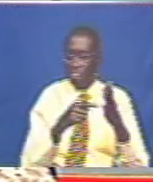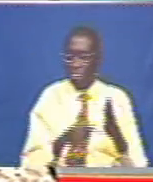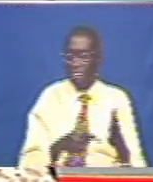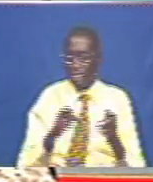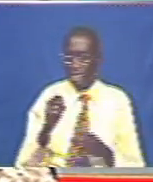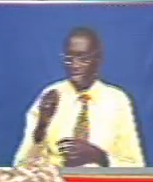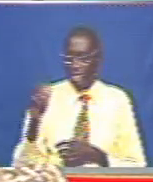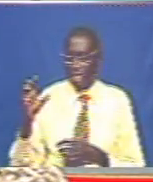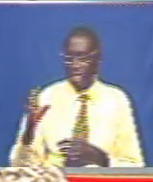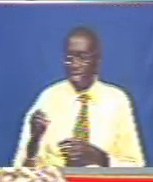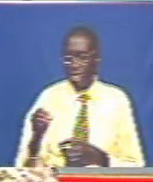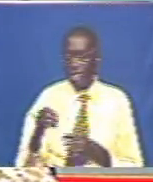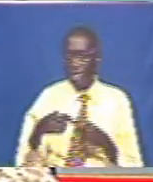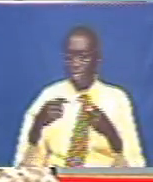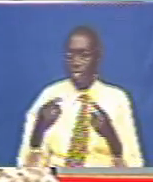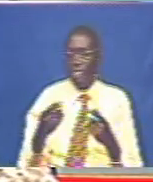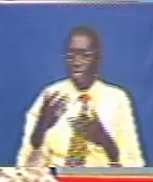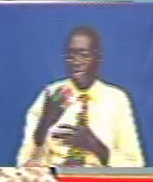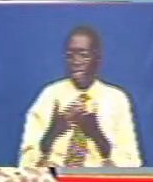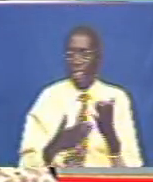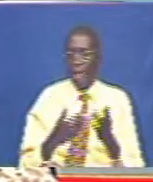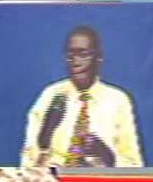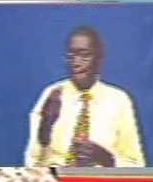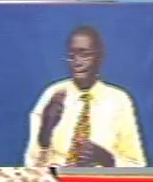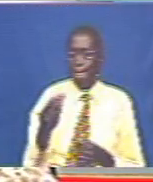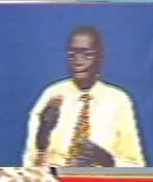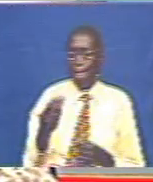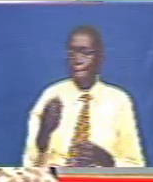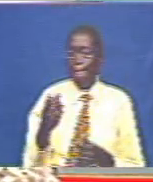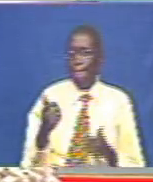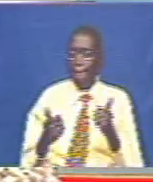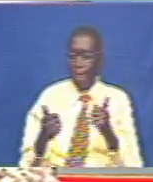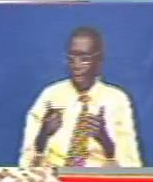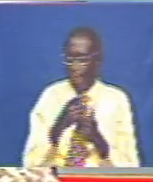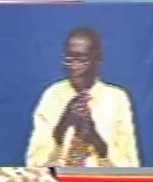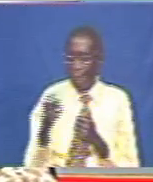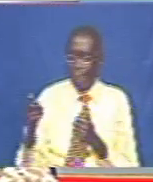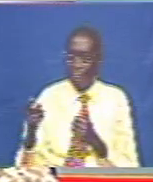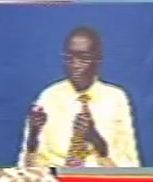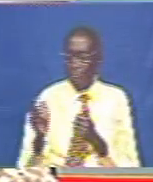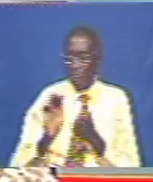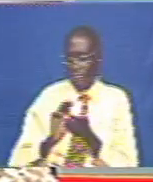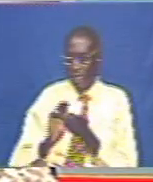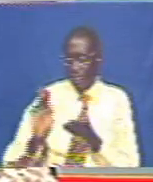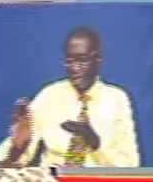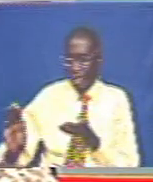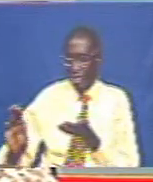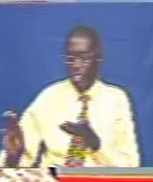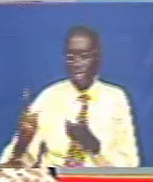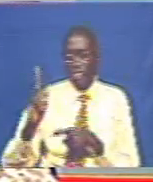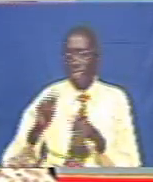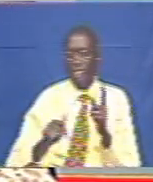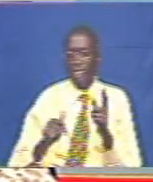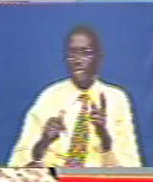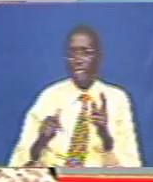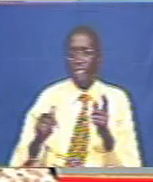also provide for some capital requirements, which are kept aside. So you cannot just